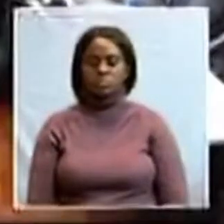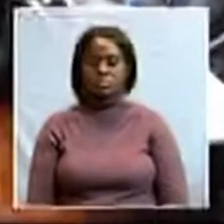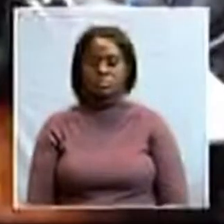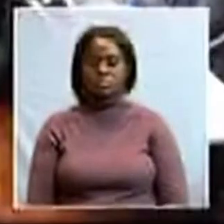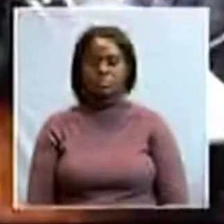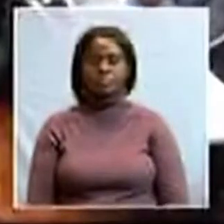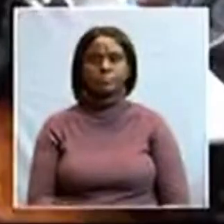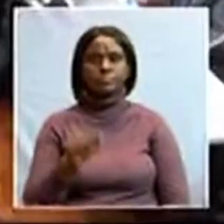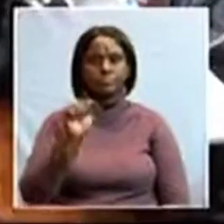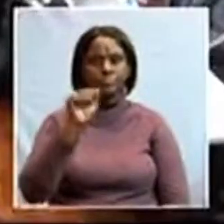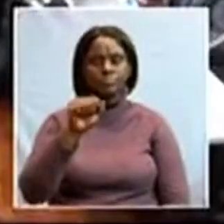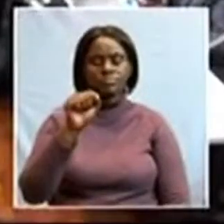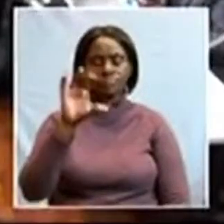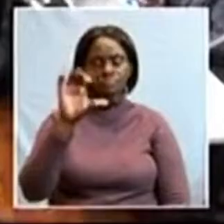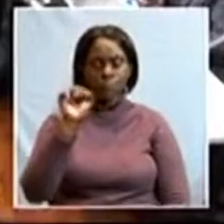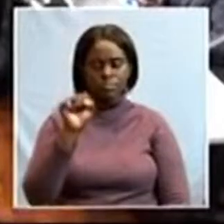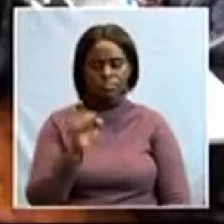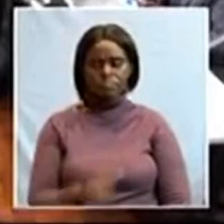Yes, yes.